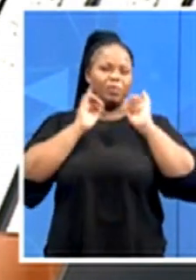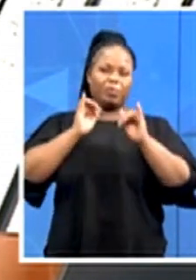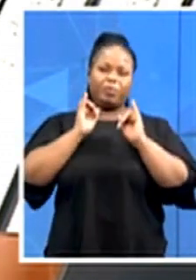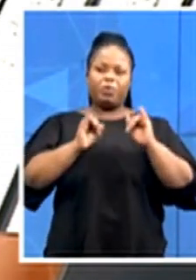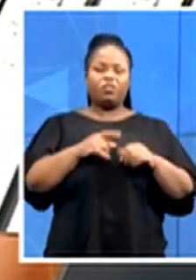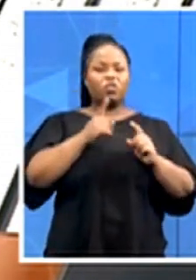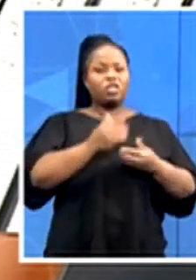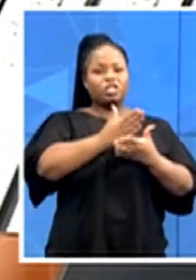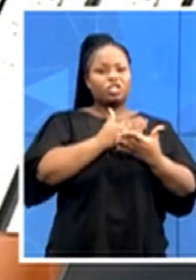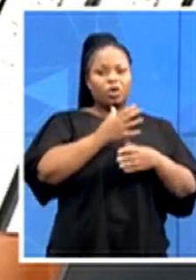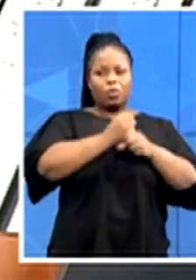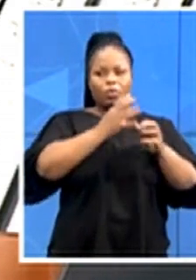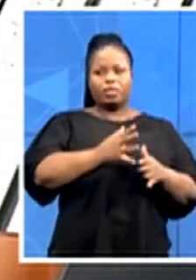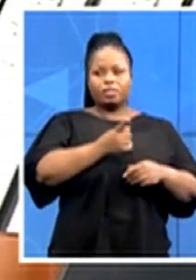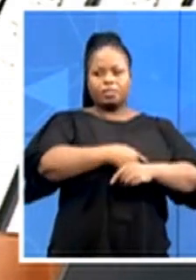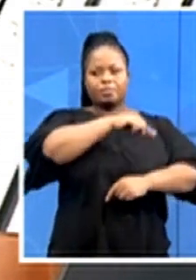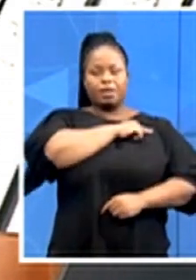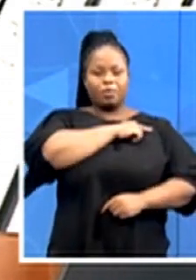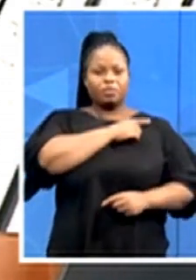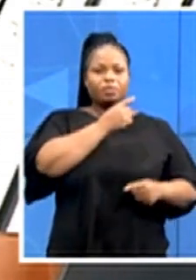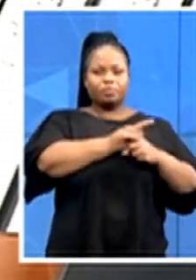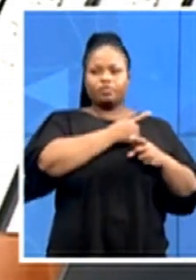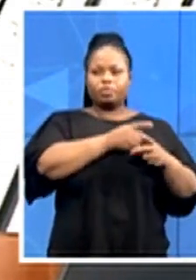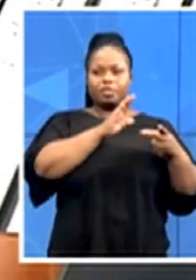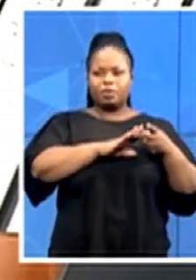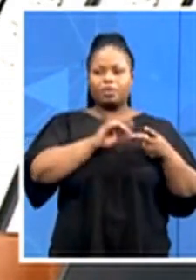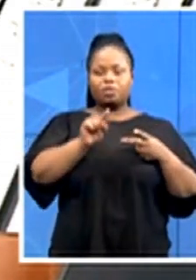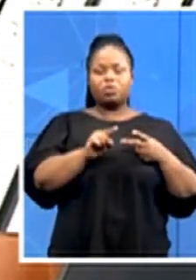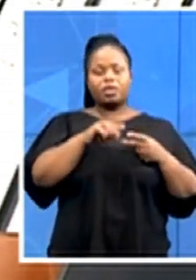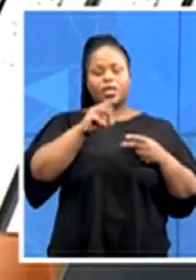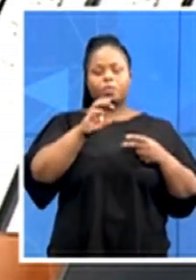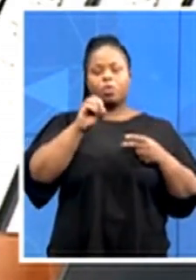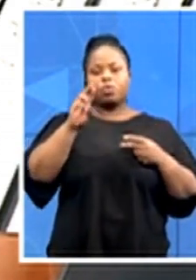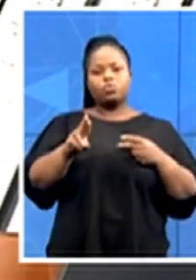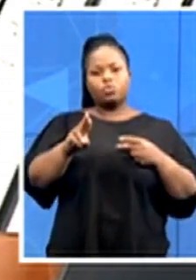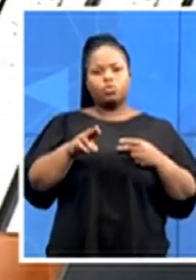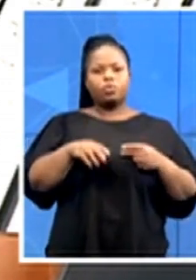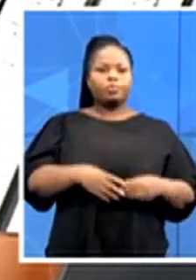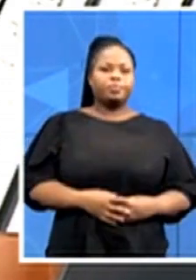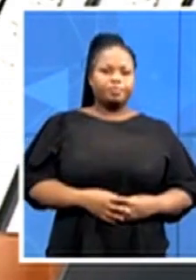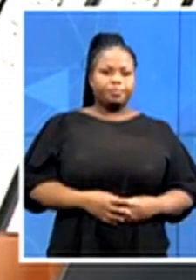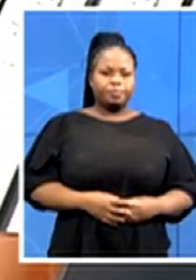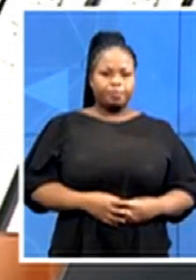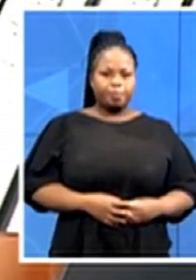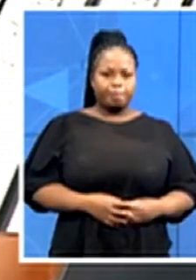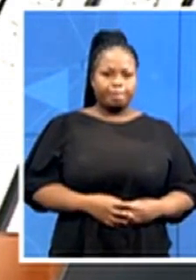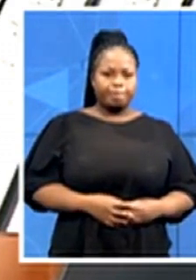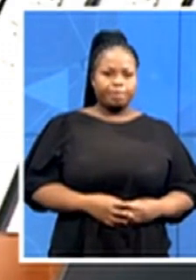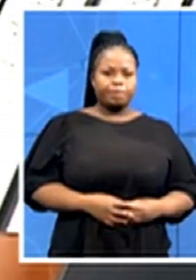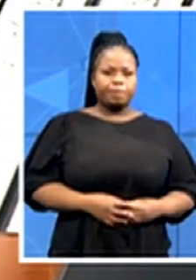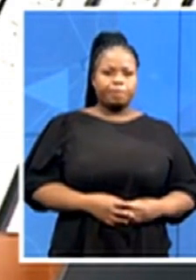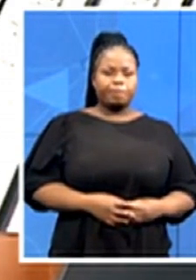contemplated in ESCOM's memorandum of incorporation. The mere fact that Mr. Koko was removed does not